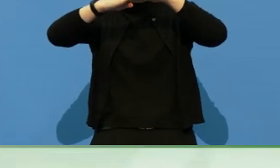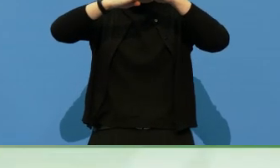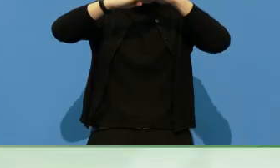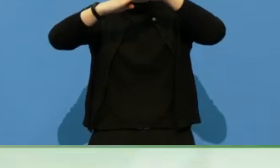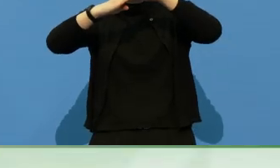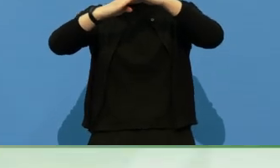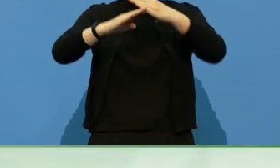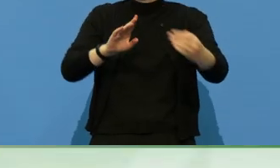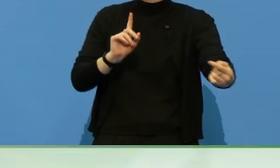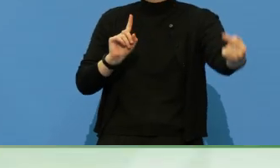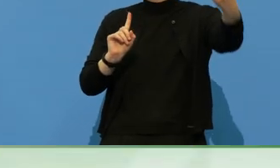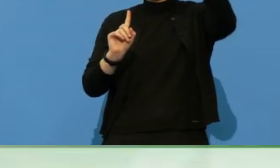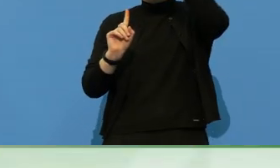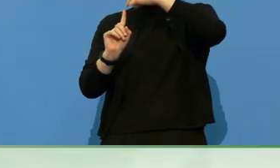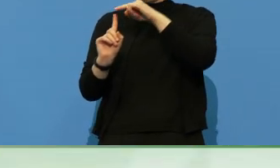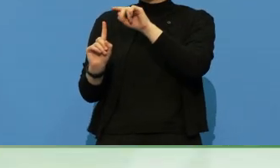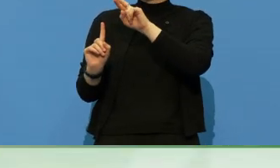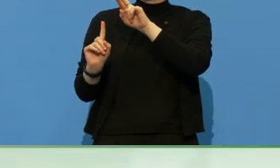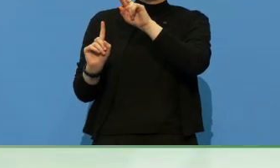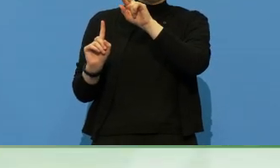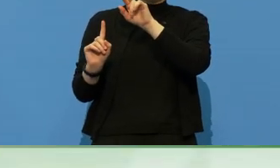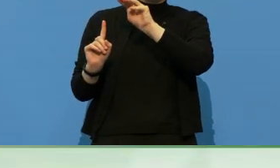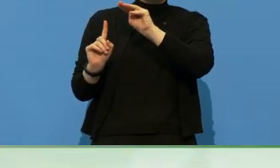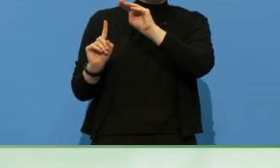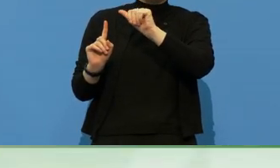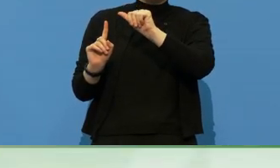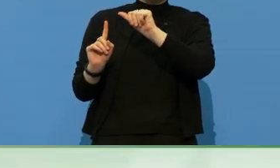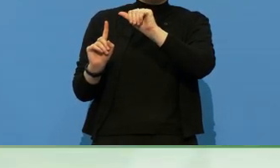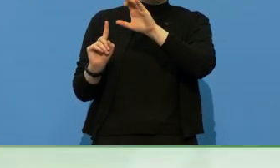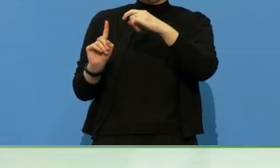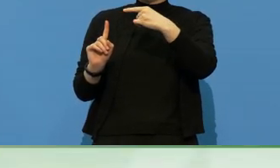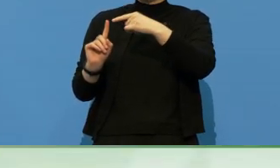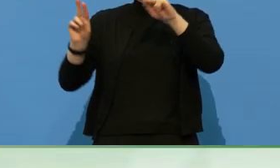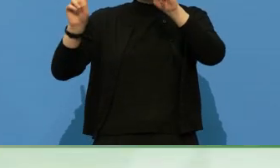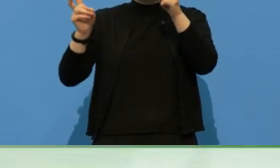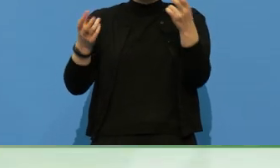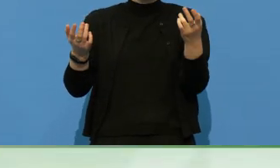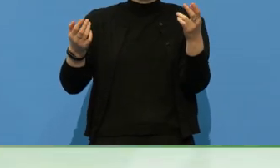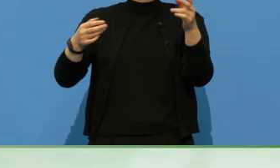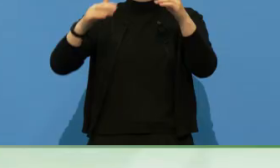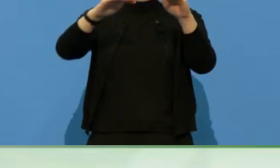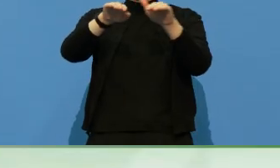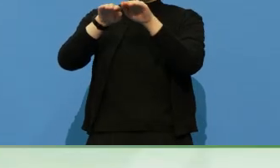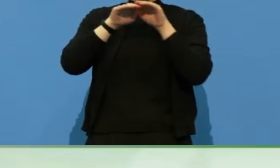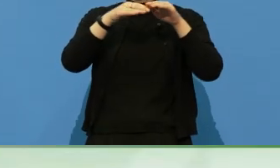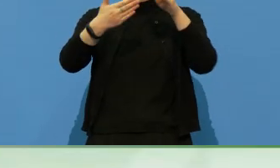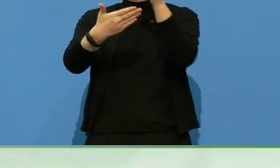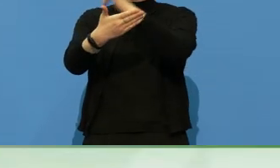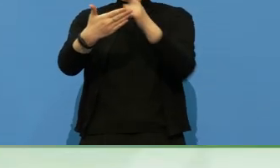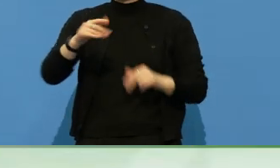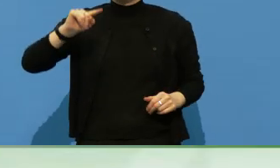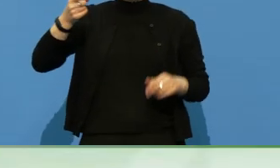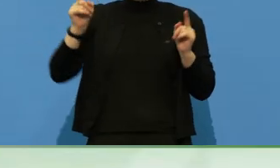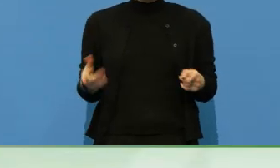Ron Mace's original intention that universal design is very importantly a means to change attitudes